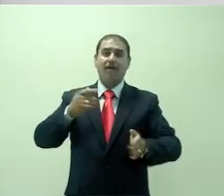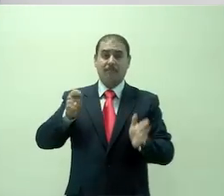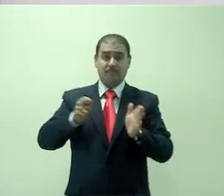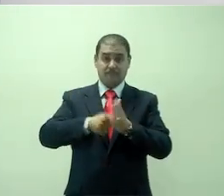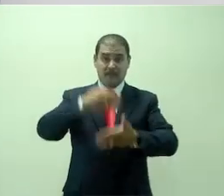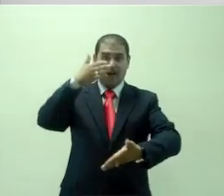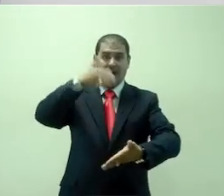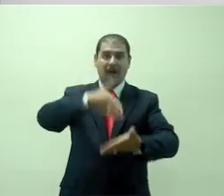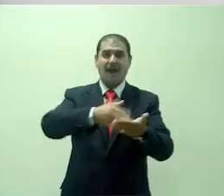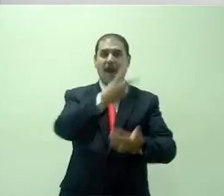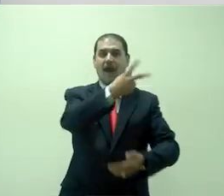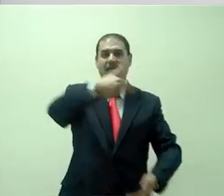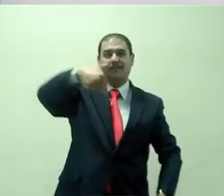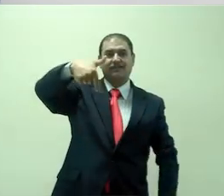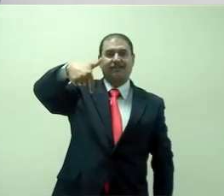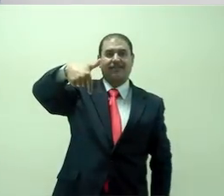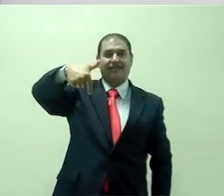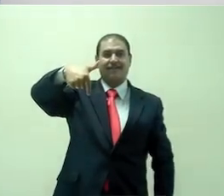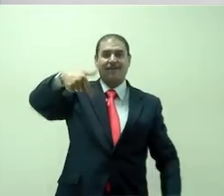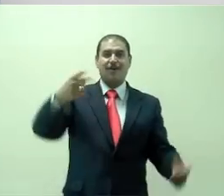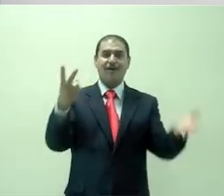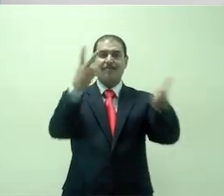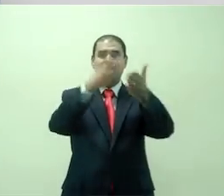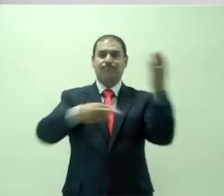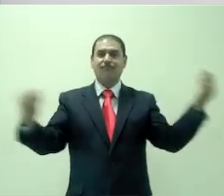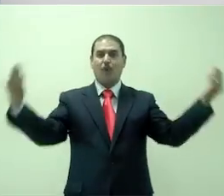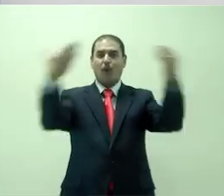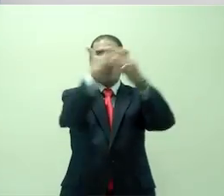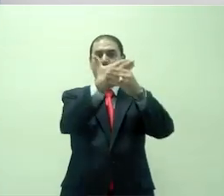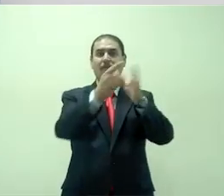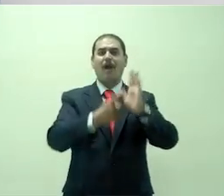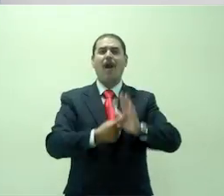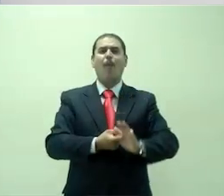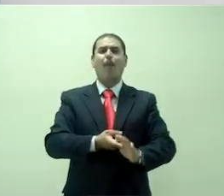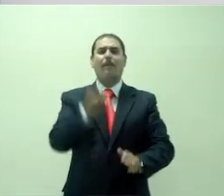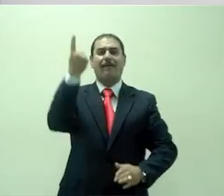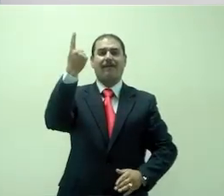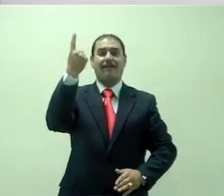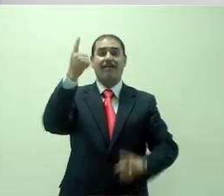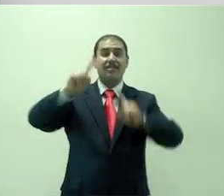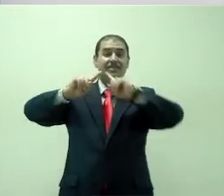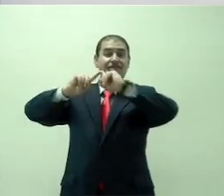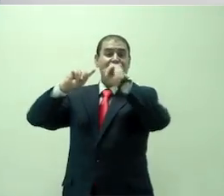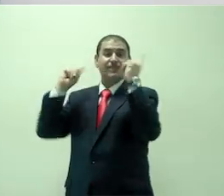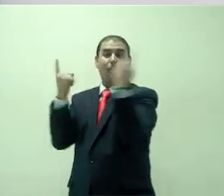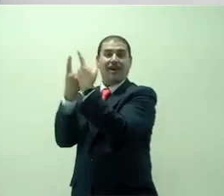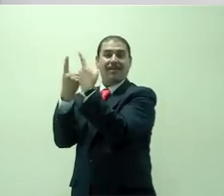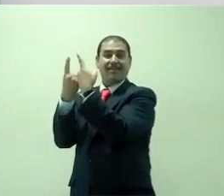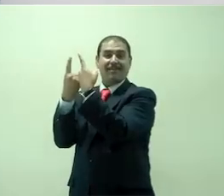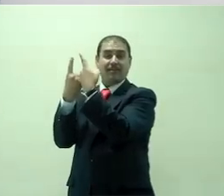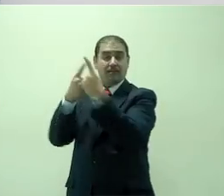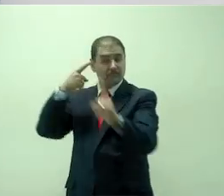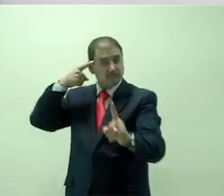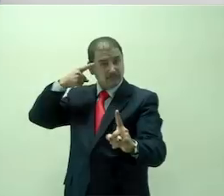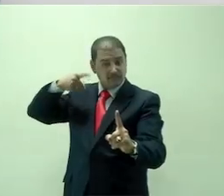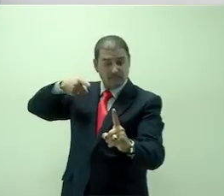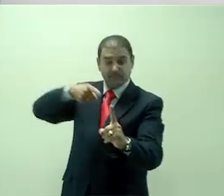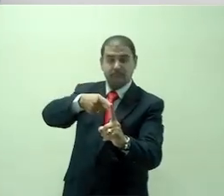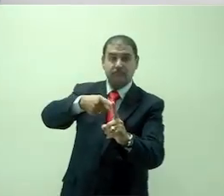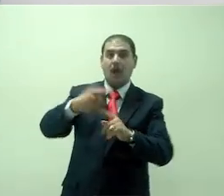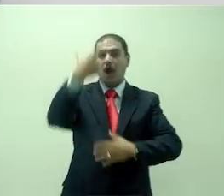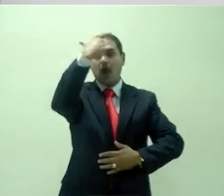almost 6 years to develop until the actual adoption in 2006. So I think